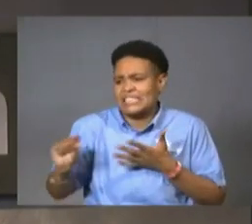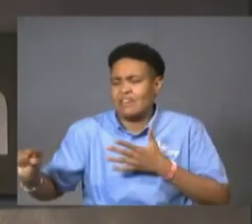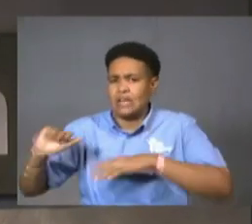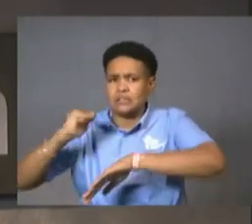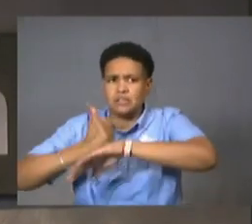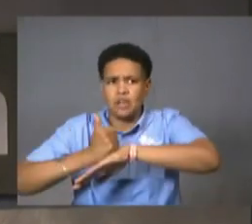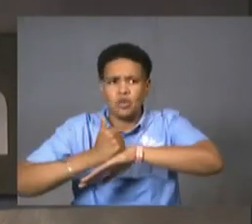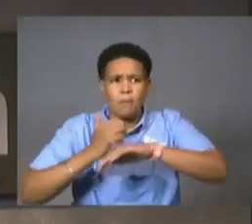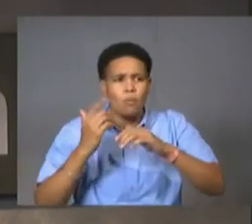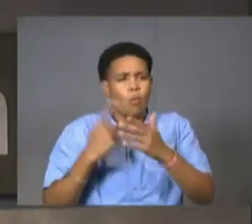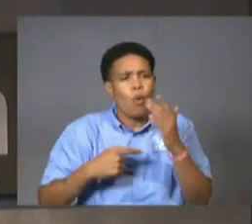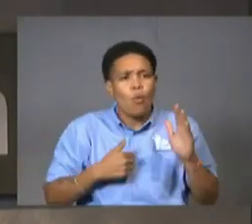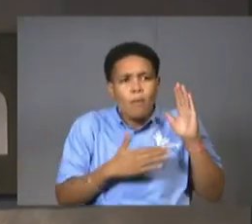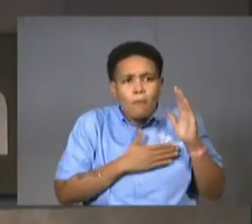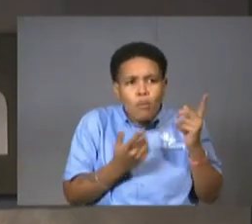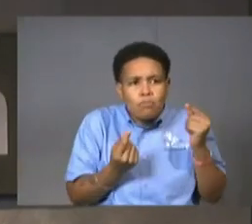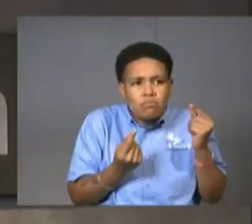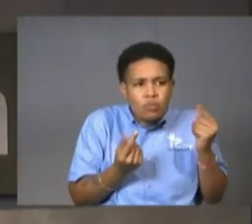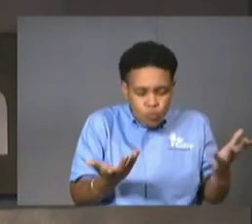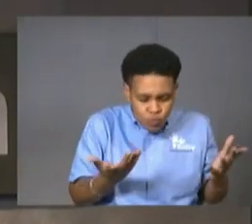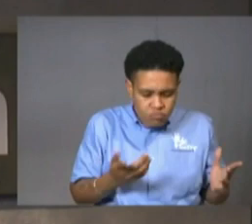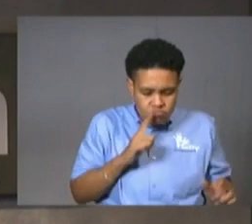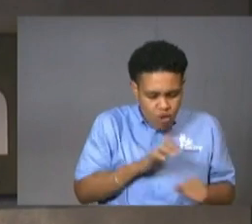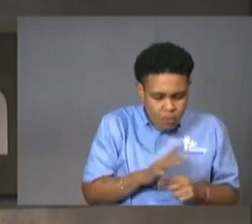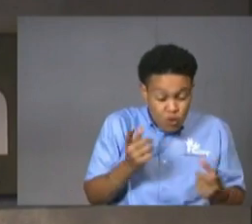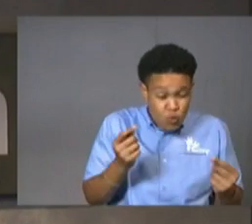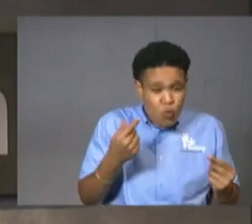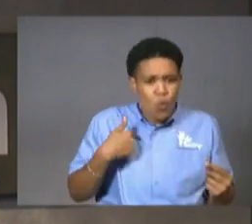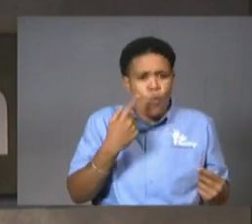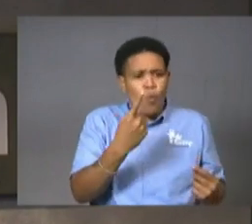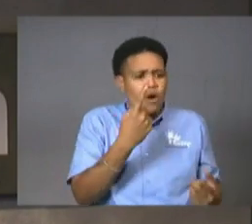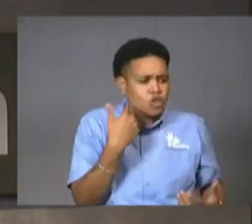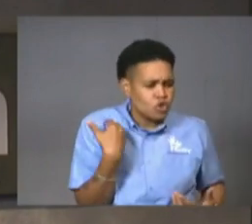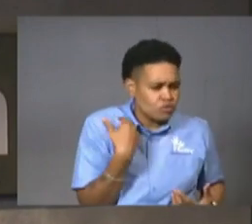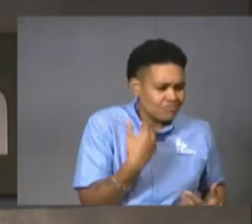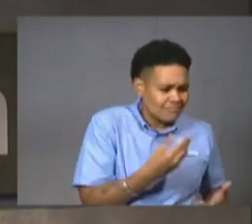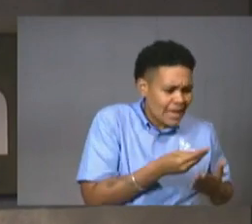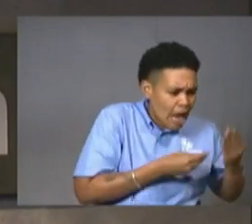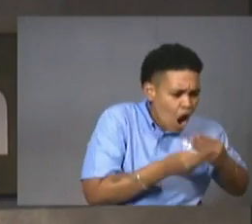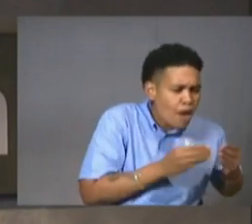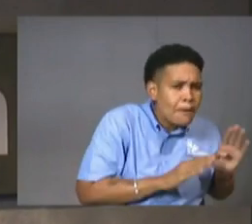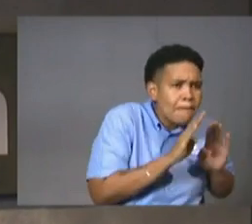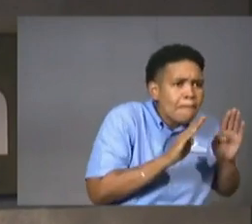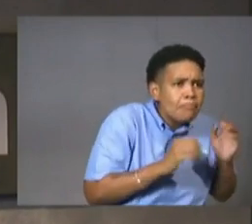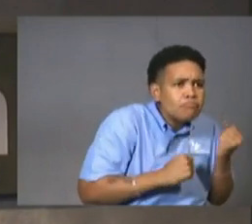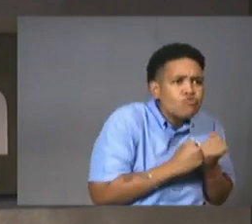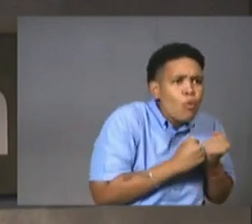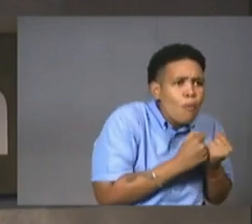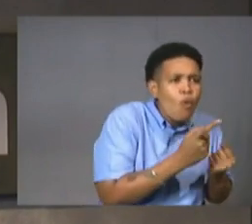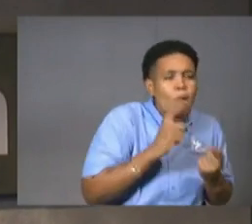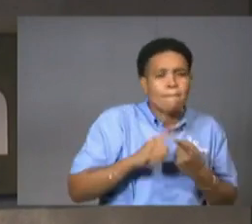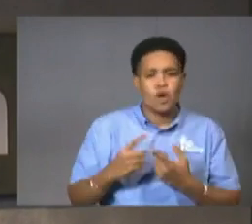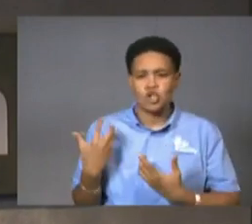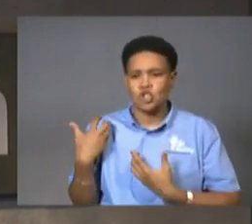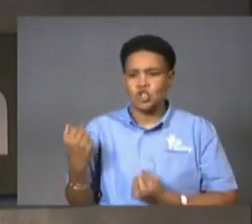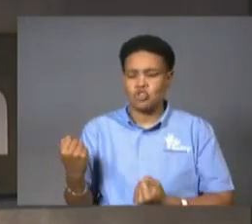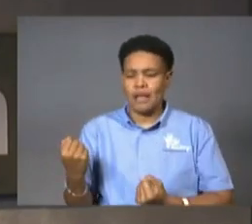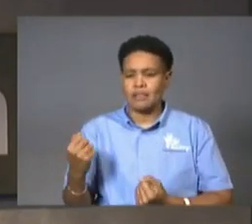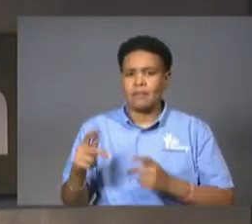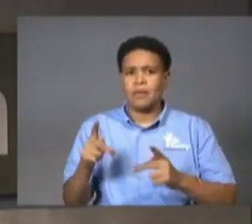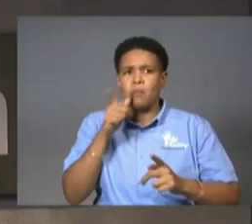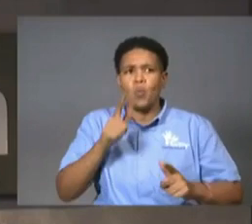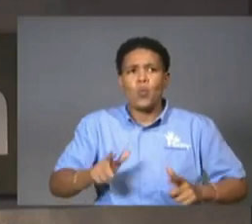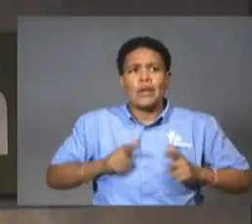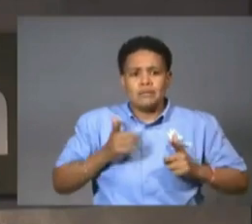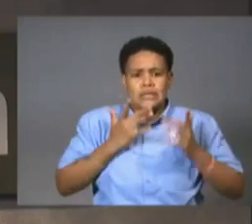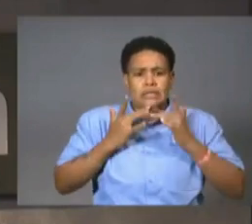front end are the ones that will stimulate the economy and also strengthen the social safety net. So, for example, the quality living